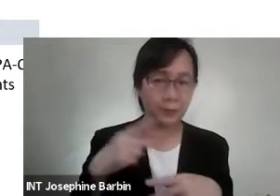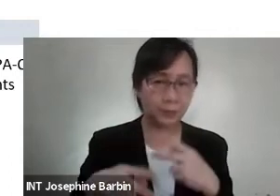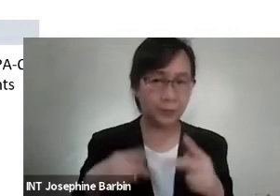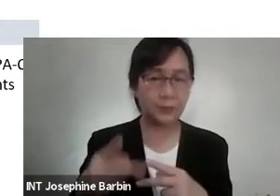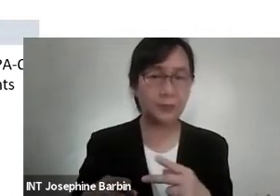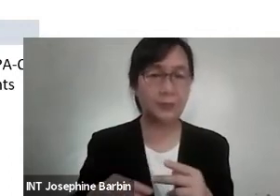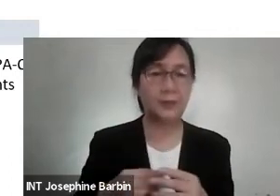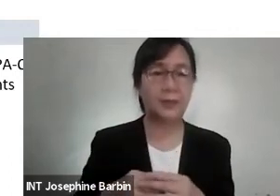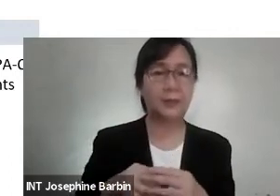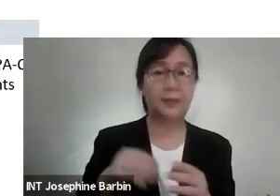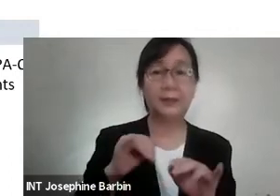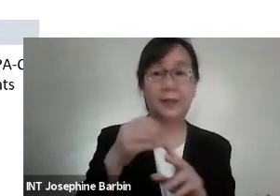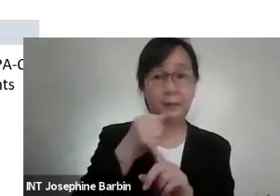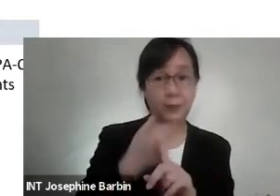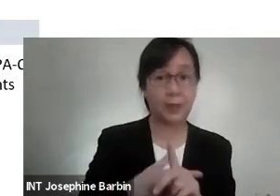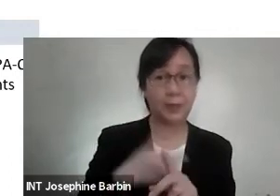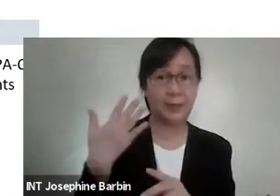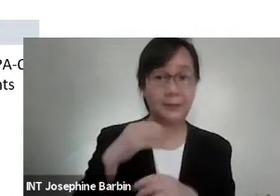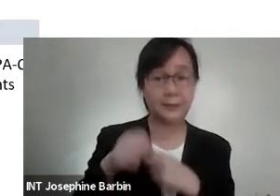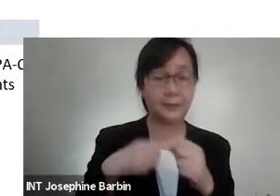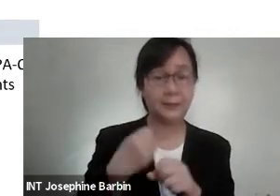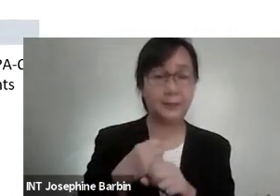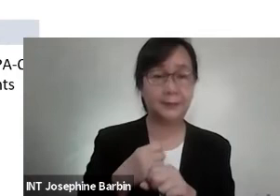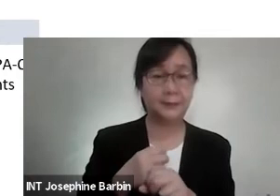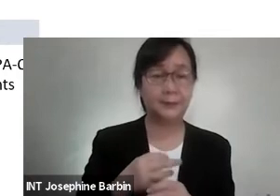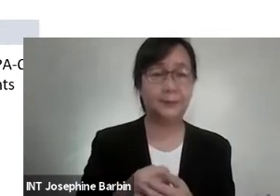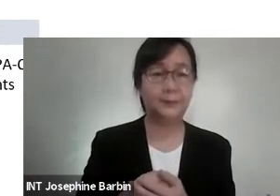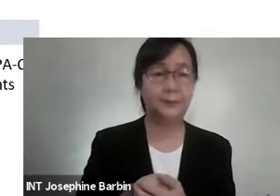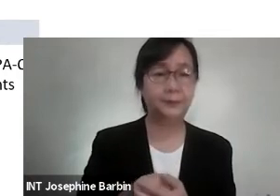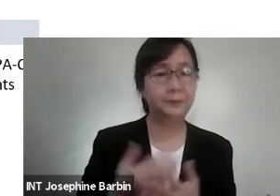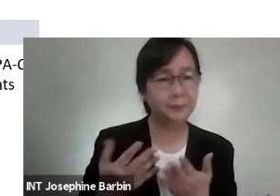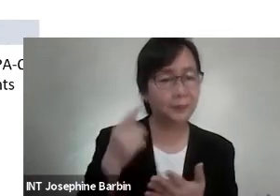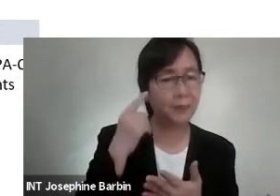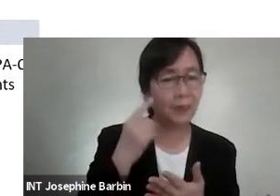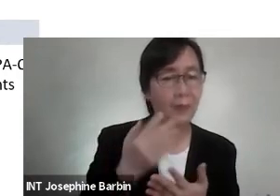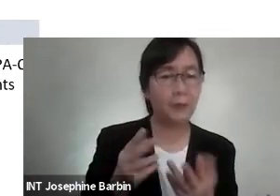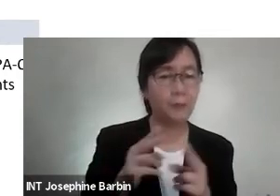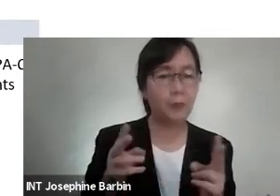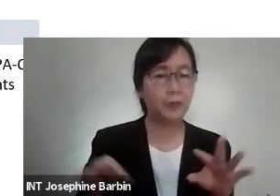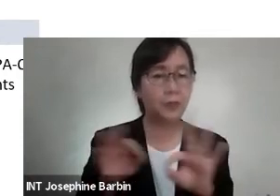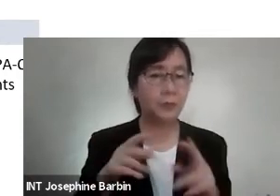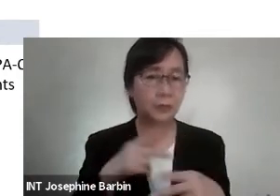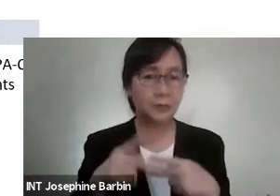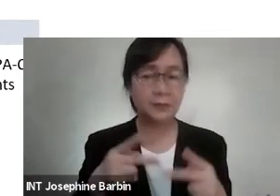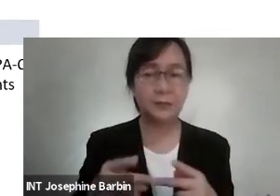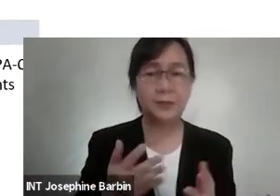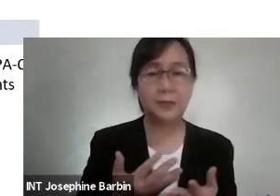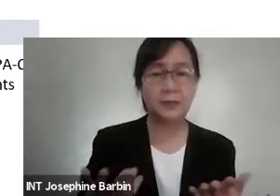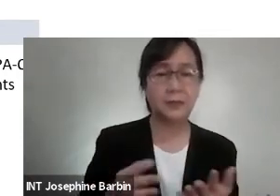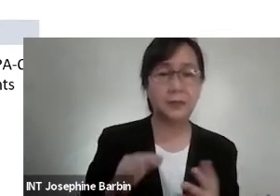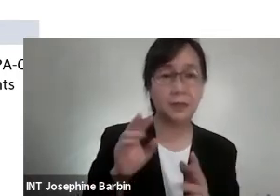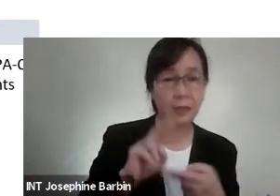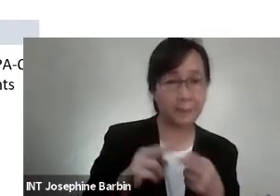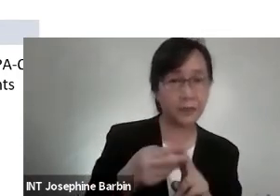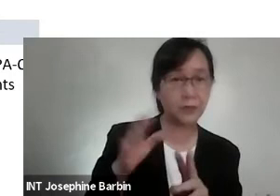in April last year. So I think the important processes here is number 7